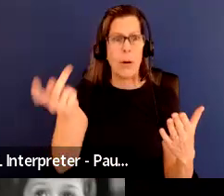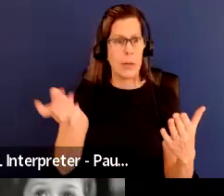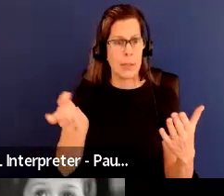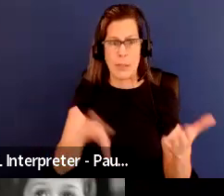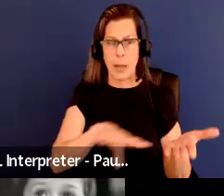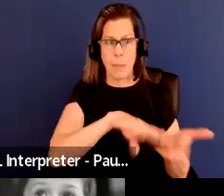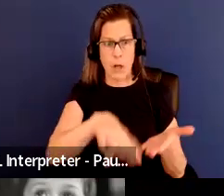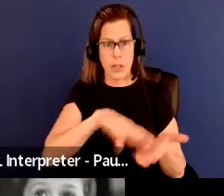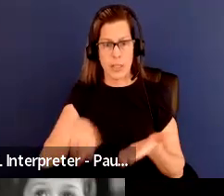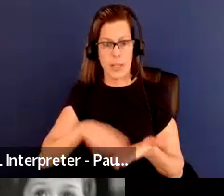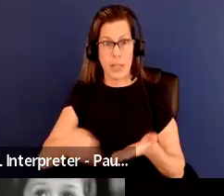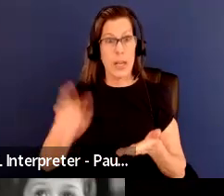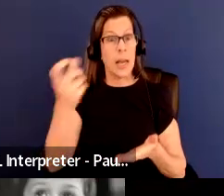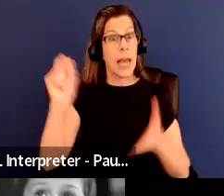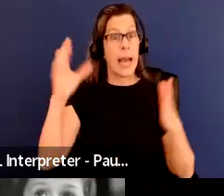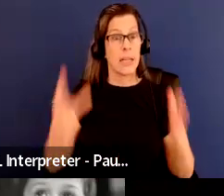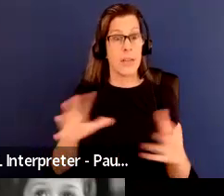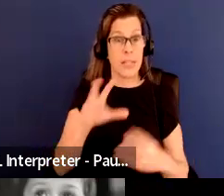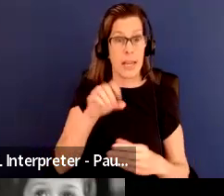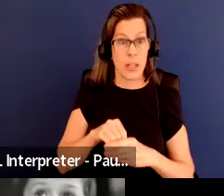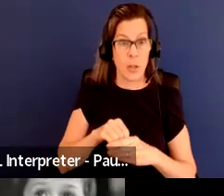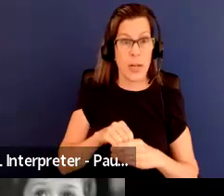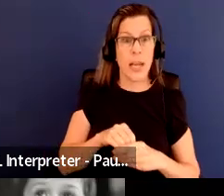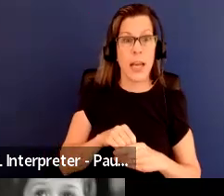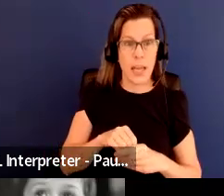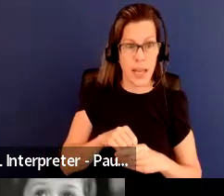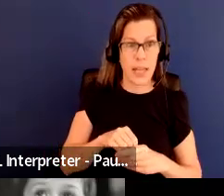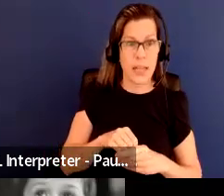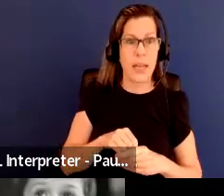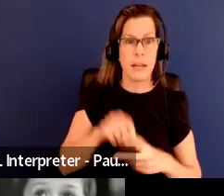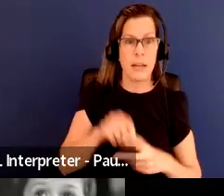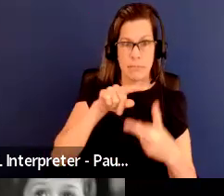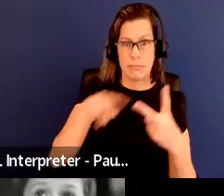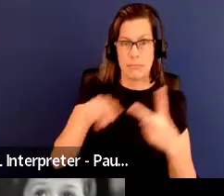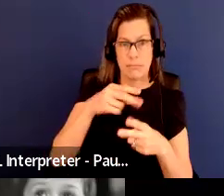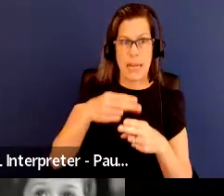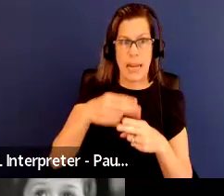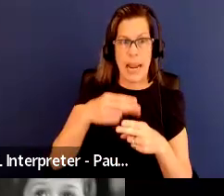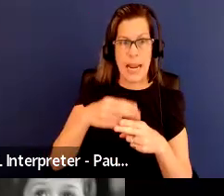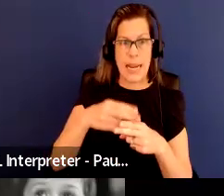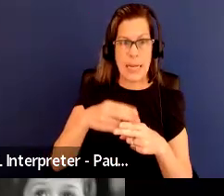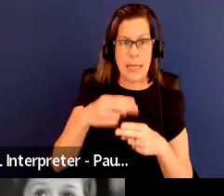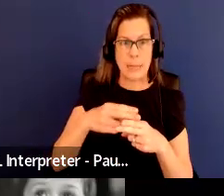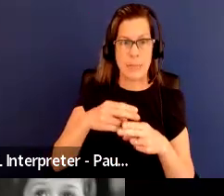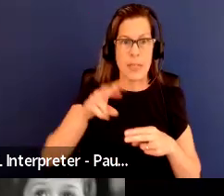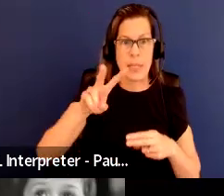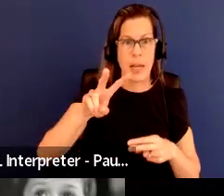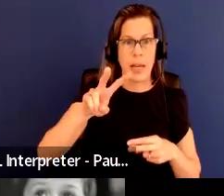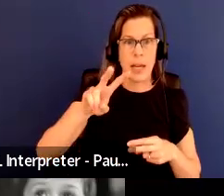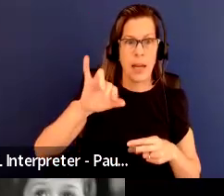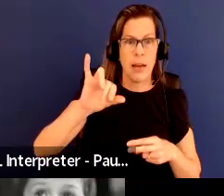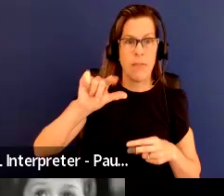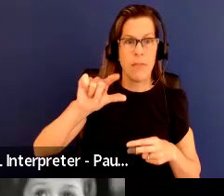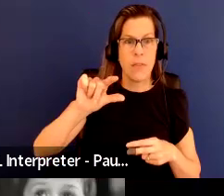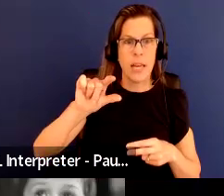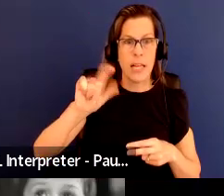So activists, including Tomás Villanueva and Emilio Aguayo, started the Escuelita,